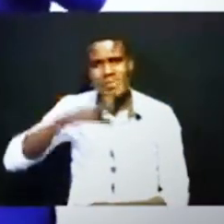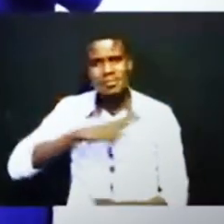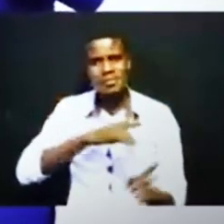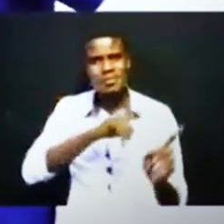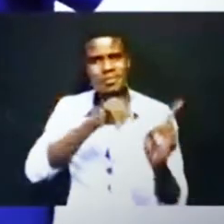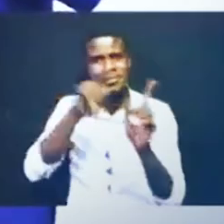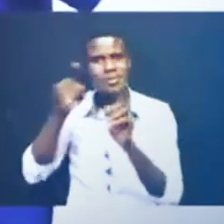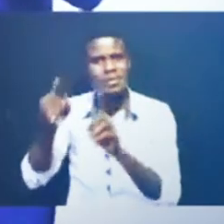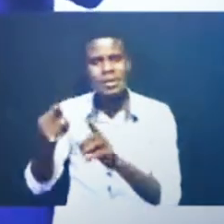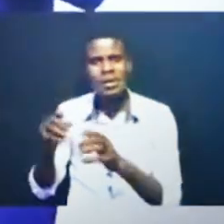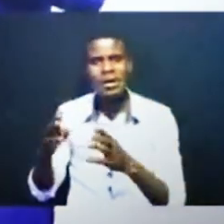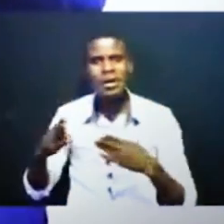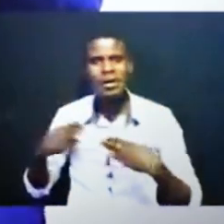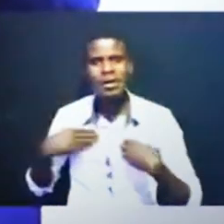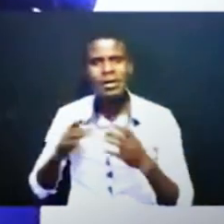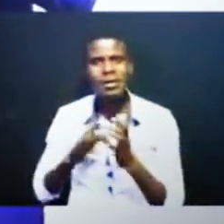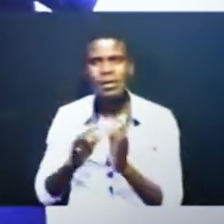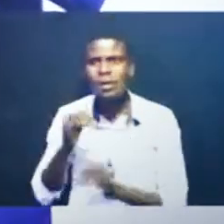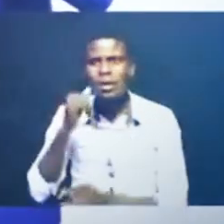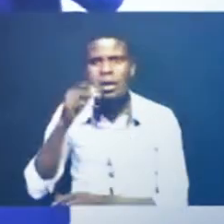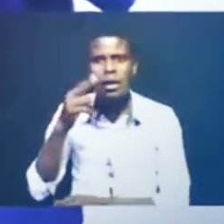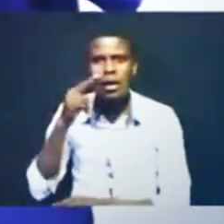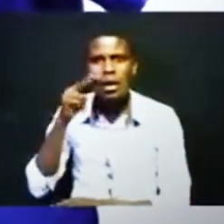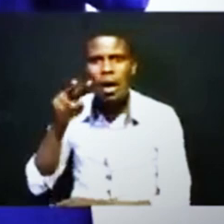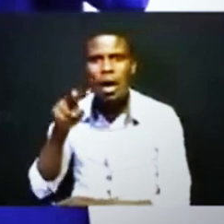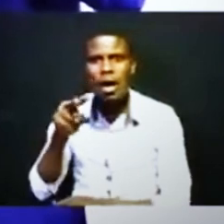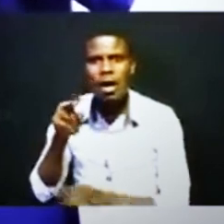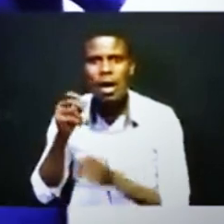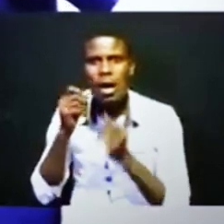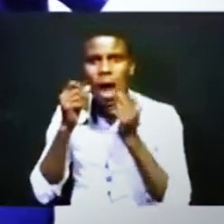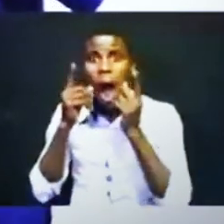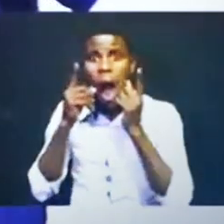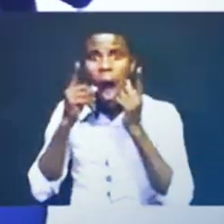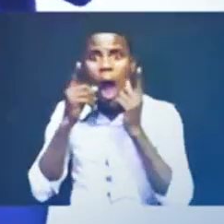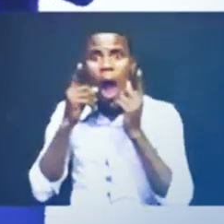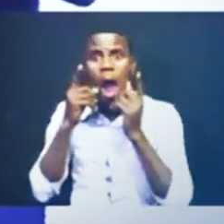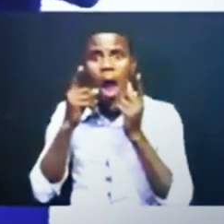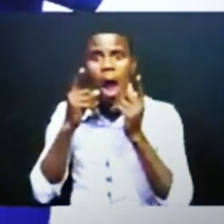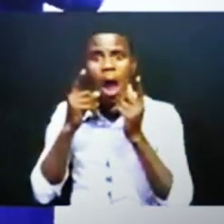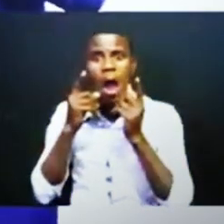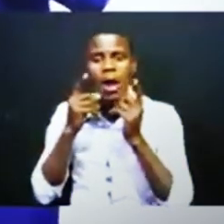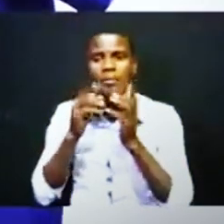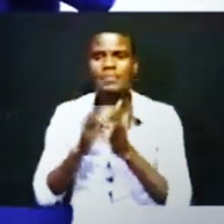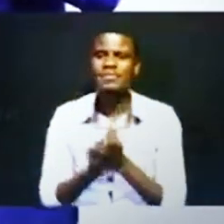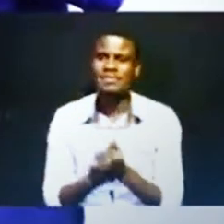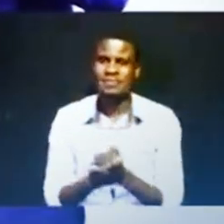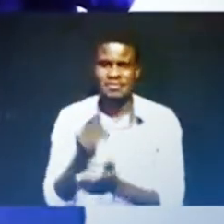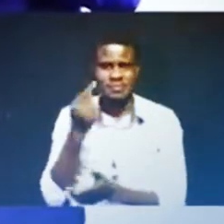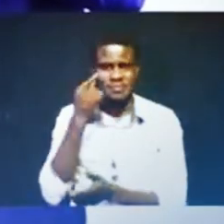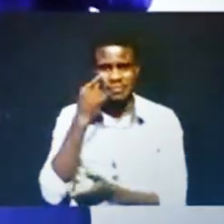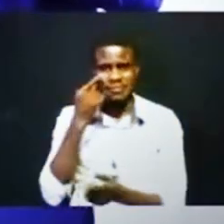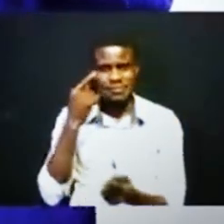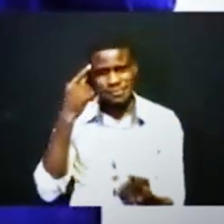was shocked with surprise. Hey, yeah, my men, 1 way, papa, papa, papa. Eye for eye.